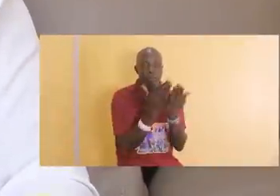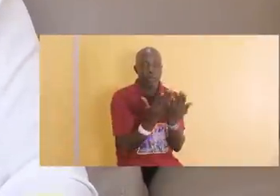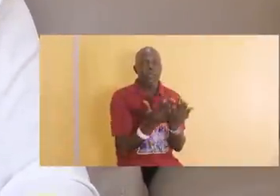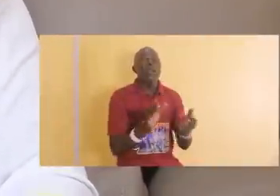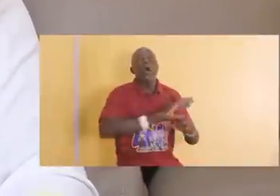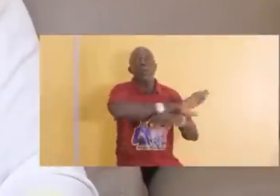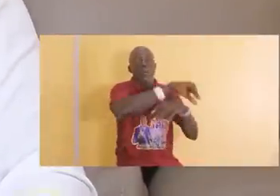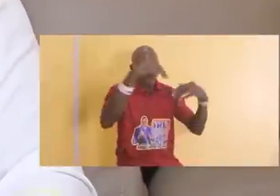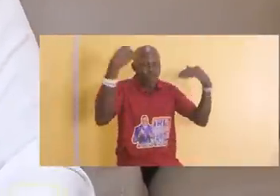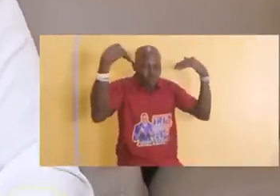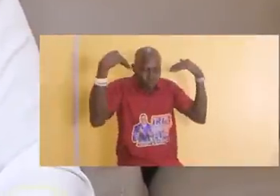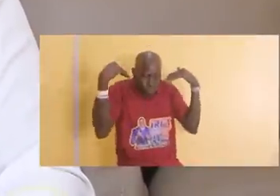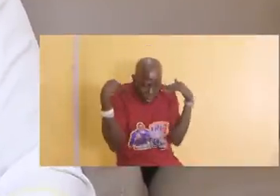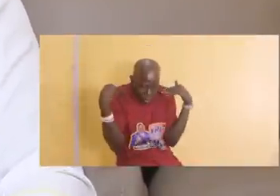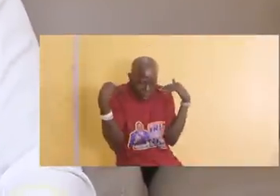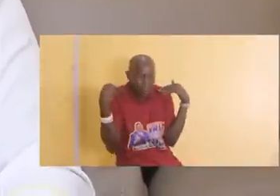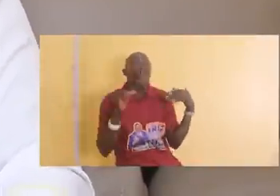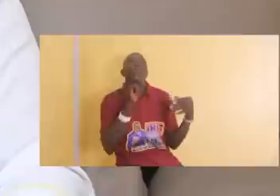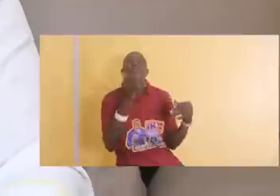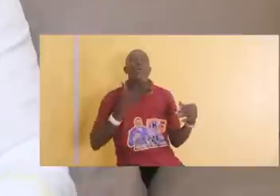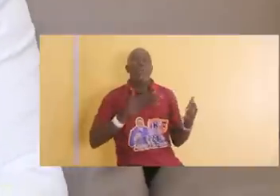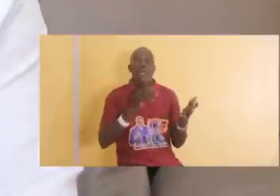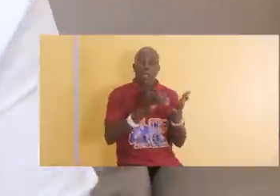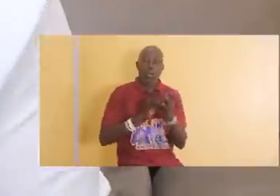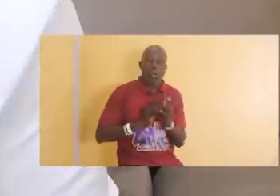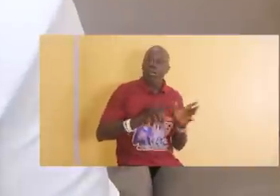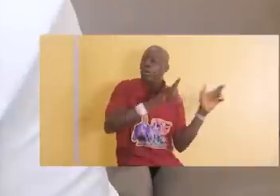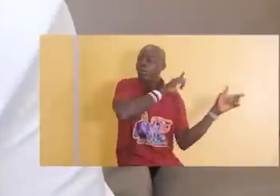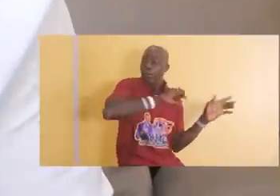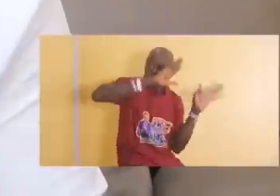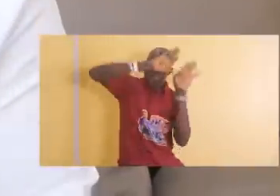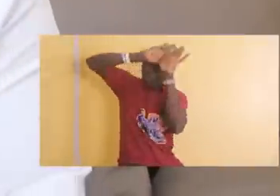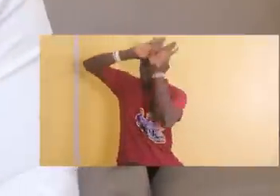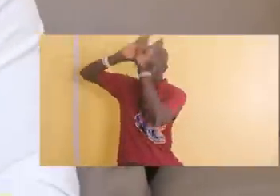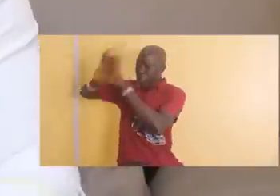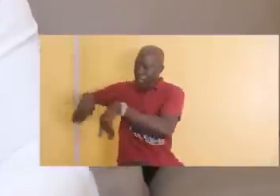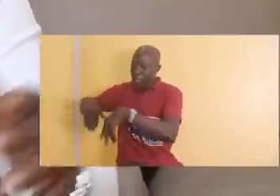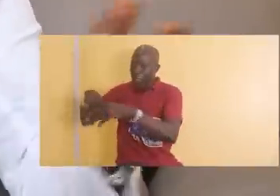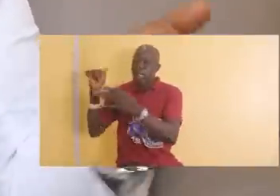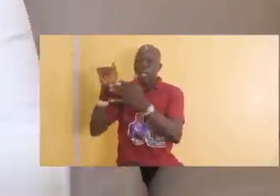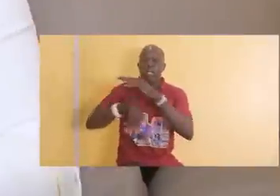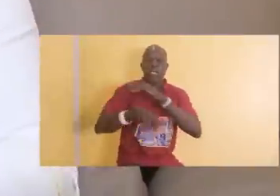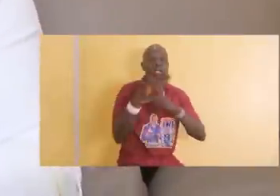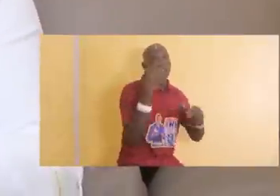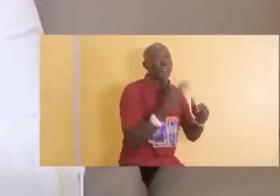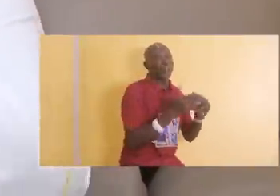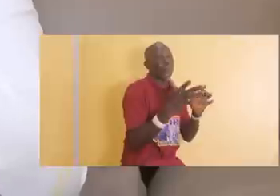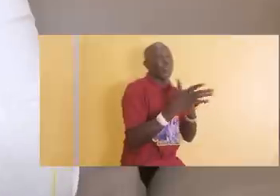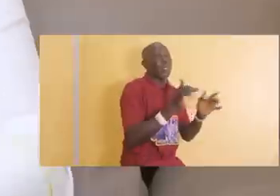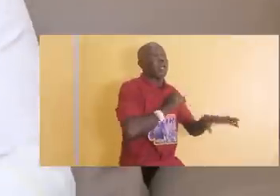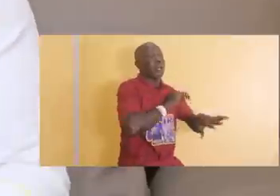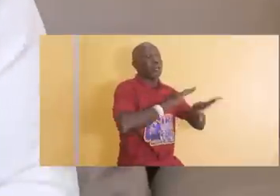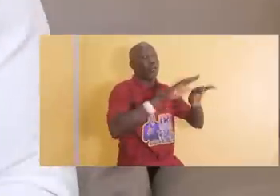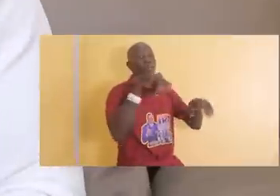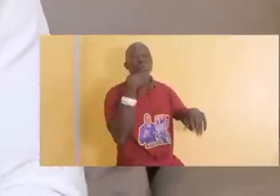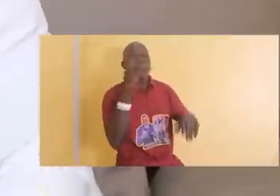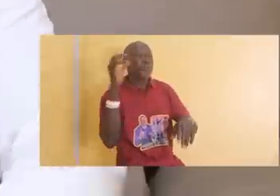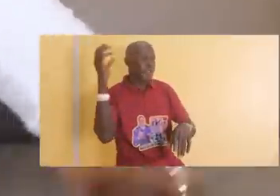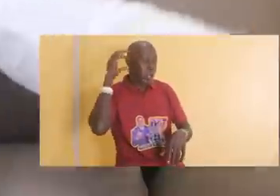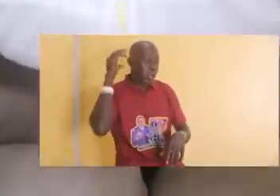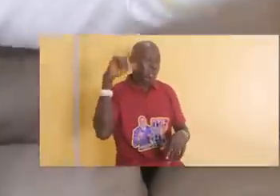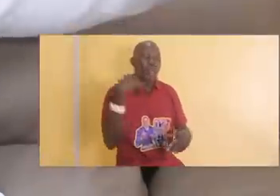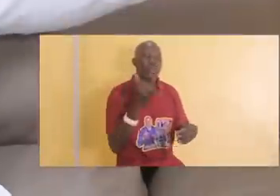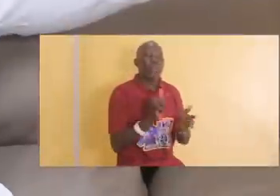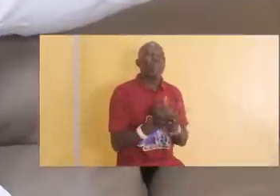The evil Lord that is not mine, Lord, turn it away. Like Gabudi. In the name of Jesus. I don't know if